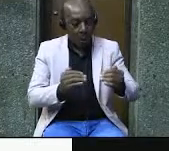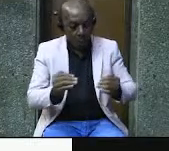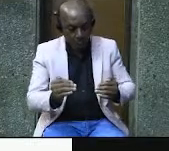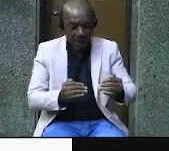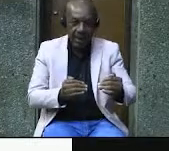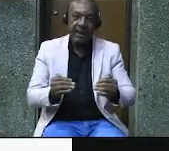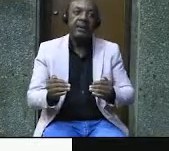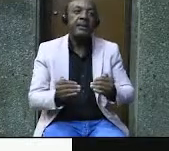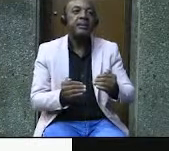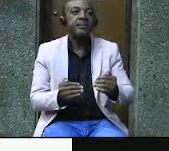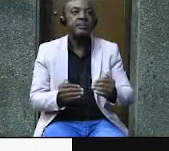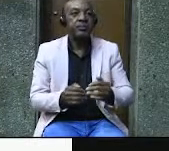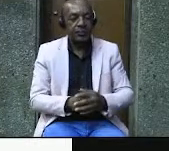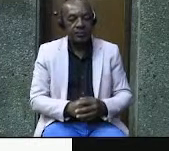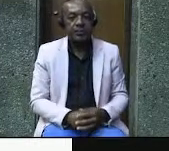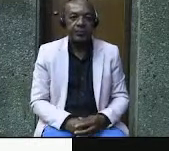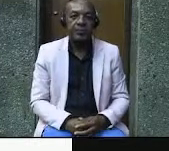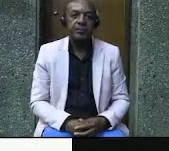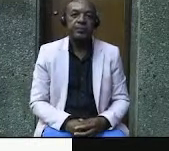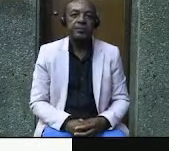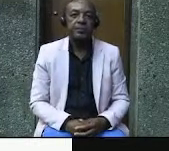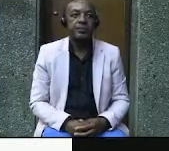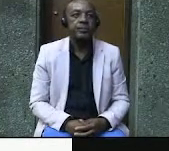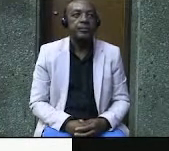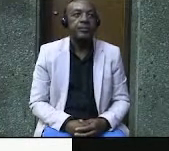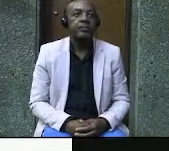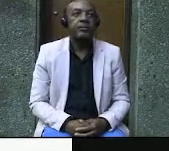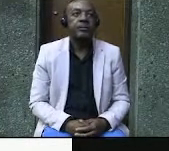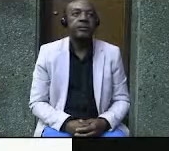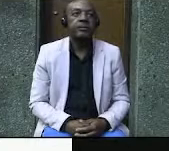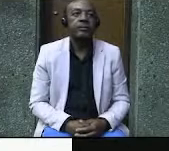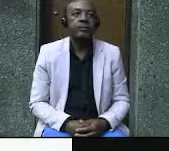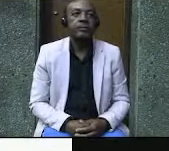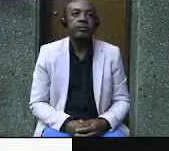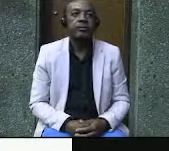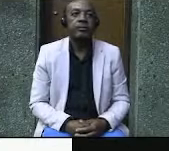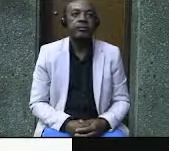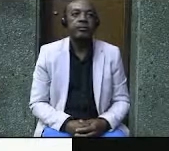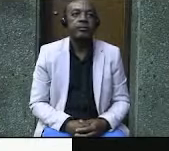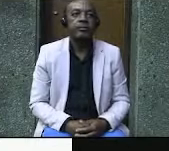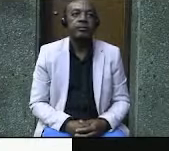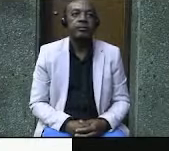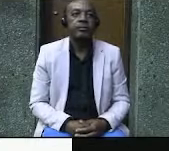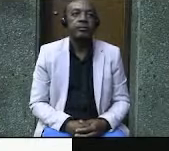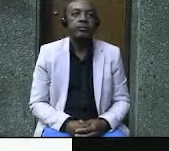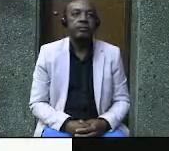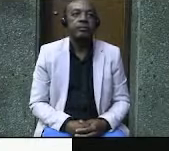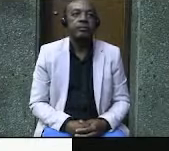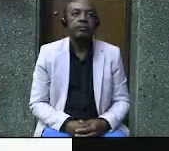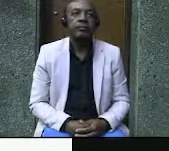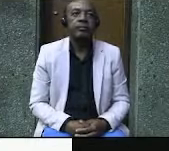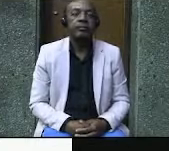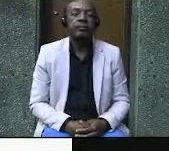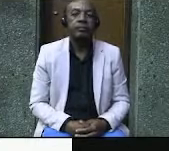expropriation to take place. Now, when we say